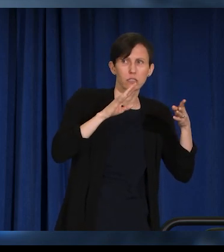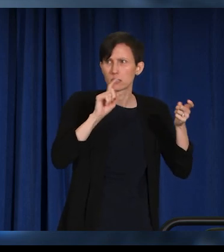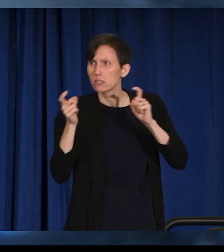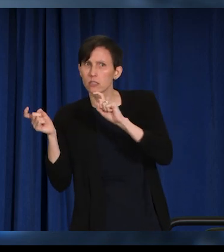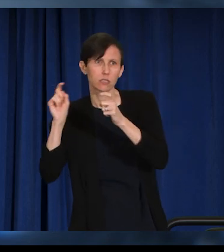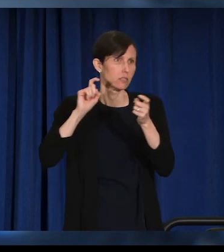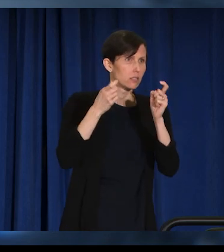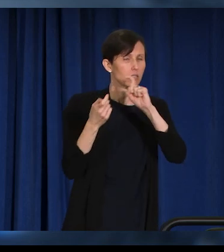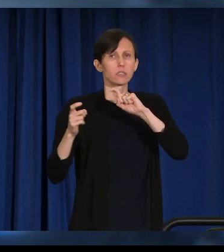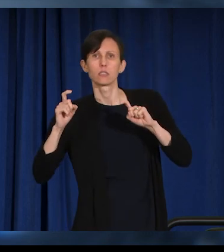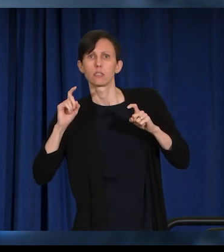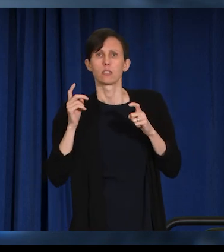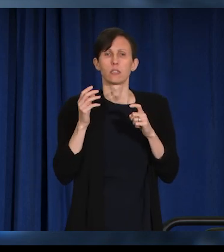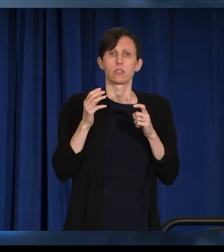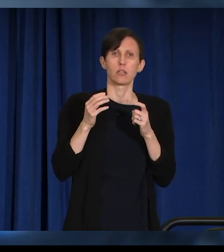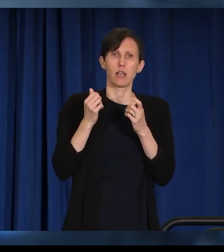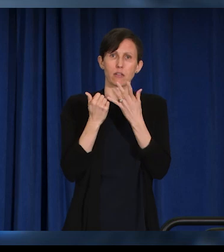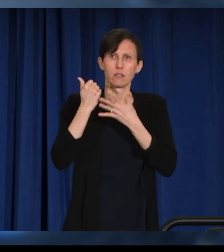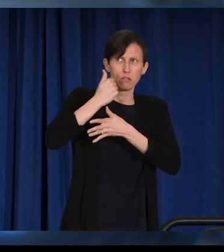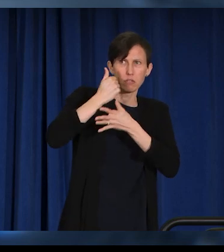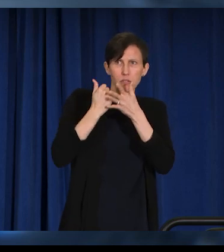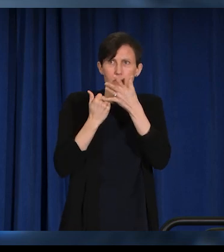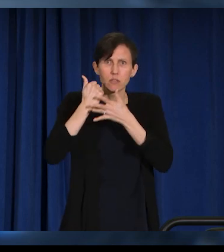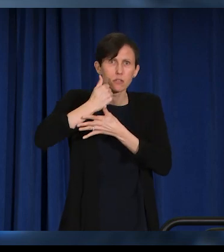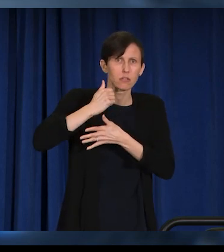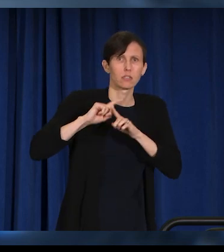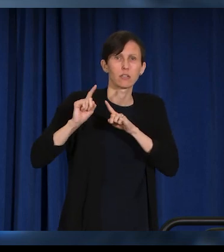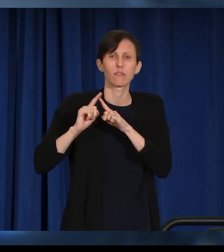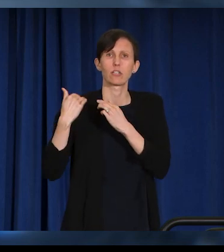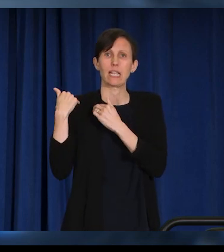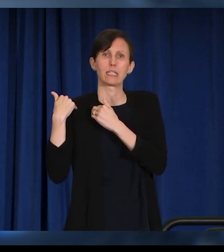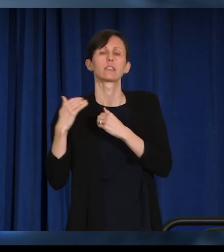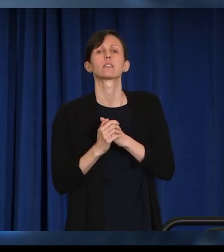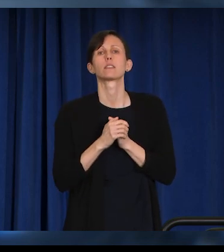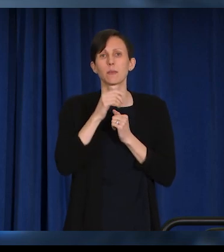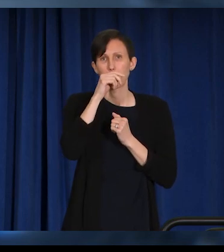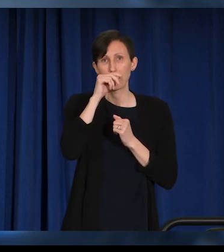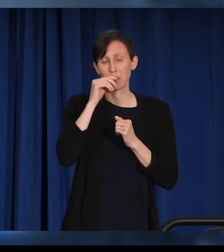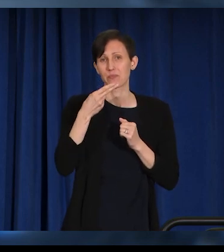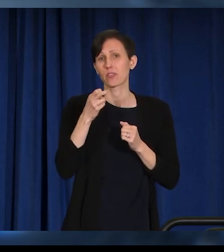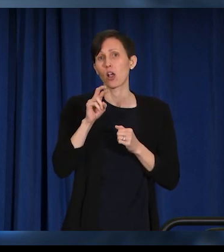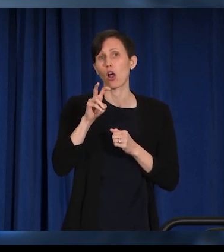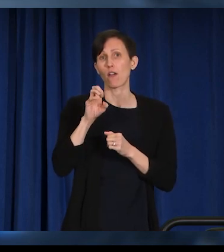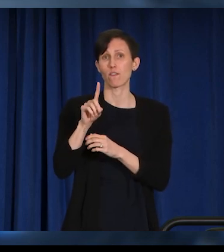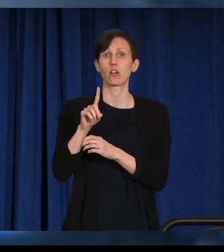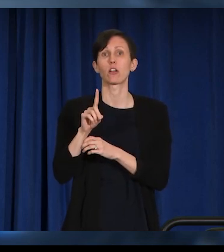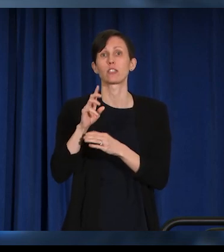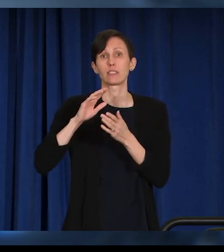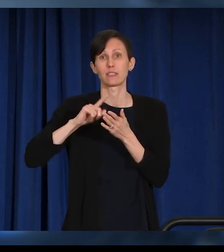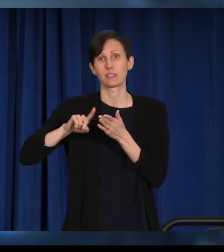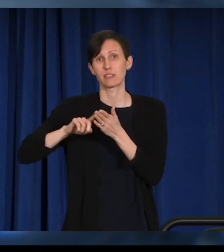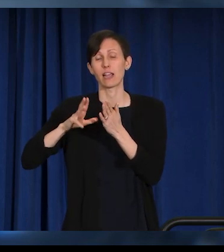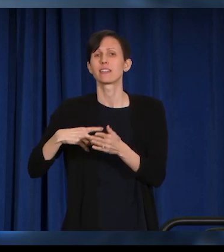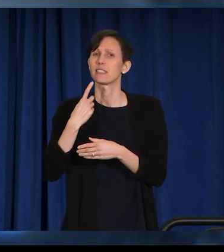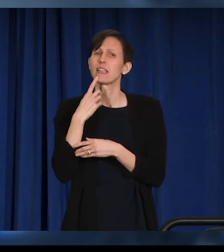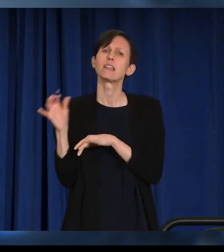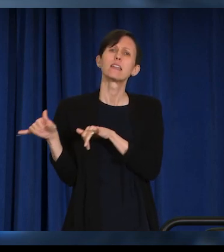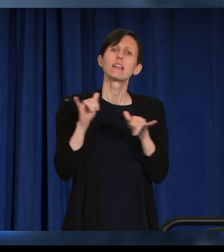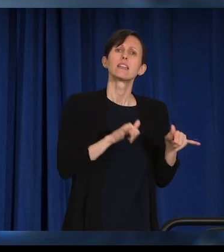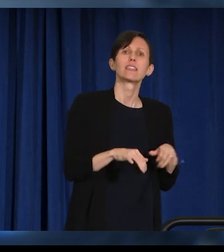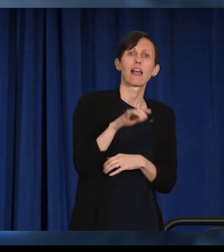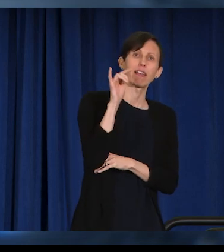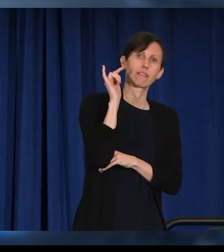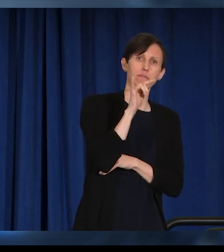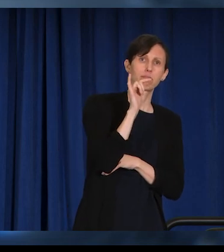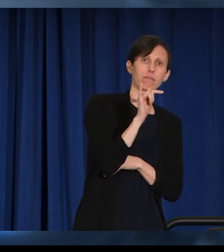and juggle multiple tasks, which Harvard scientists have aptly compared to an air traffic control tower at a busy airport.